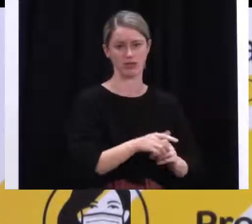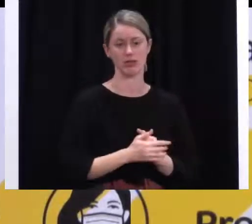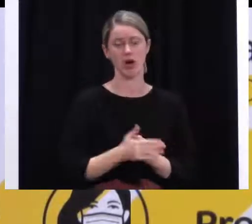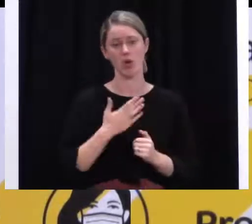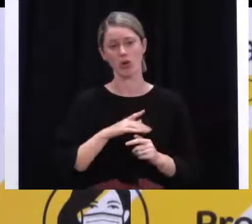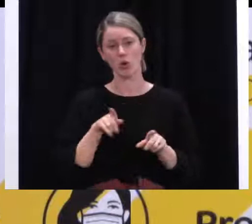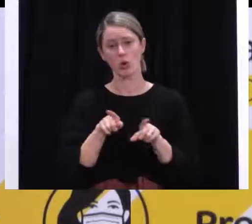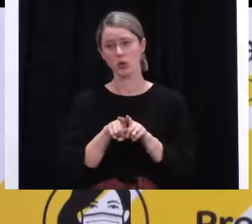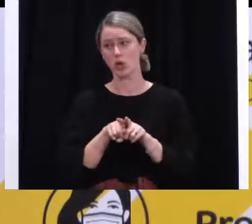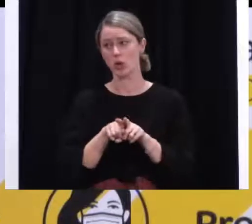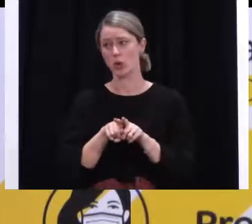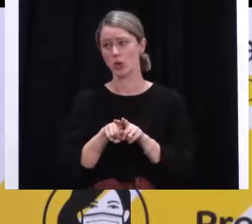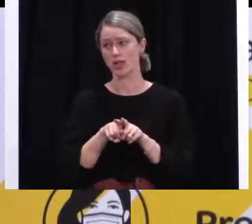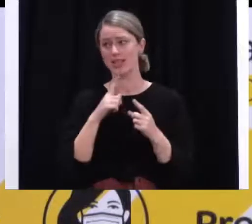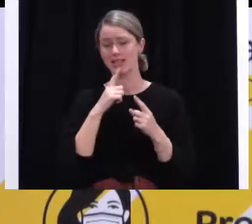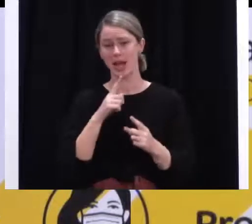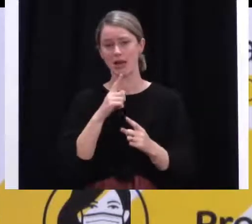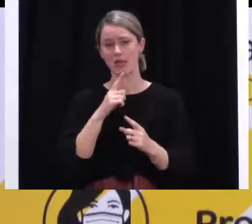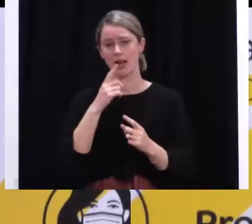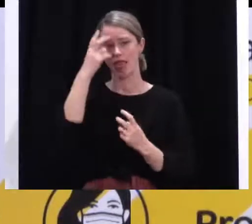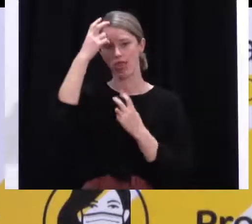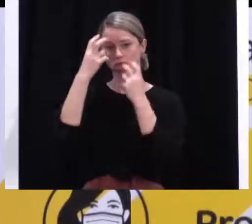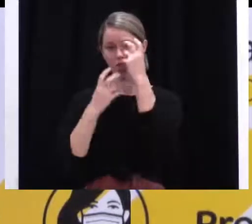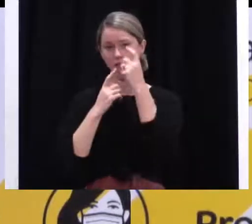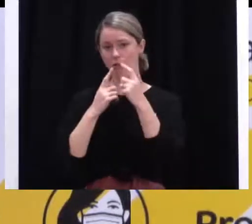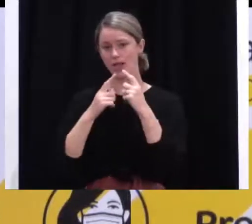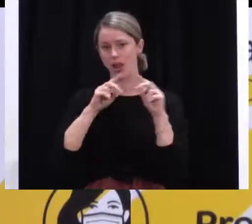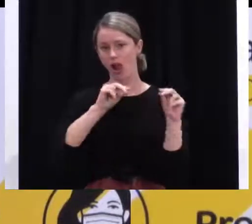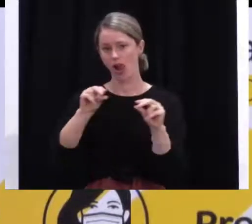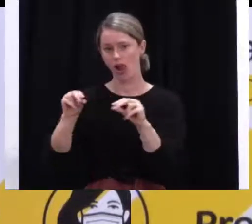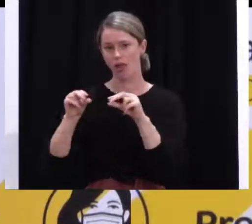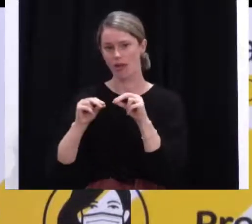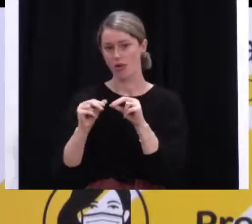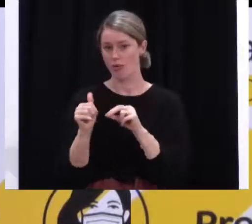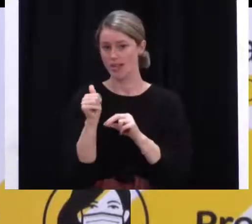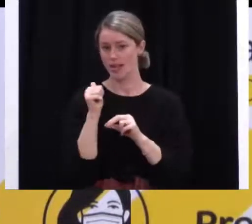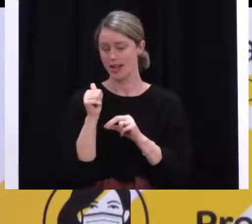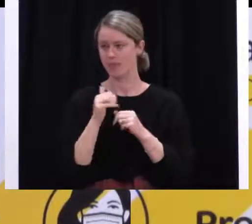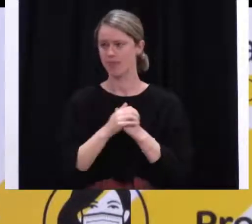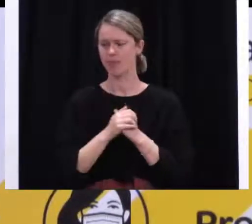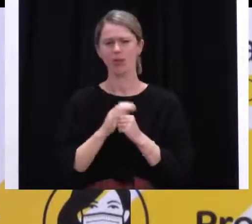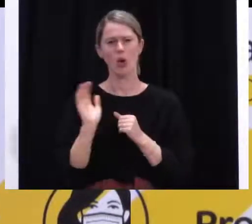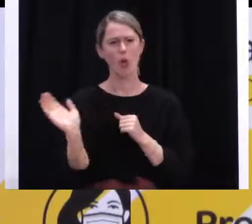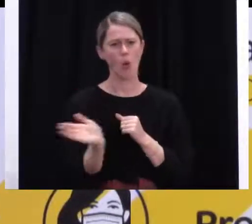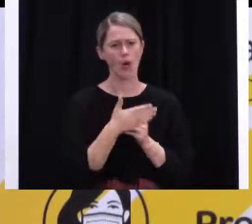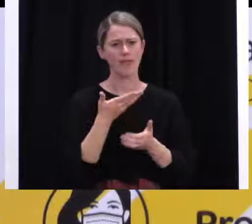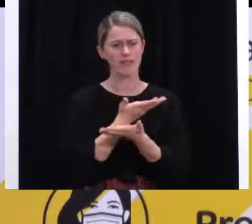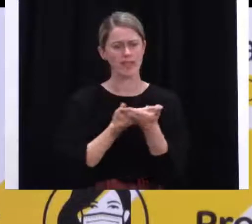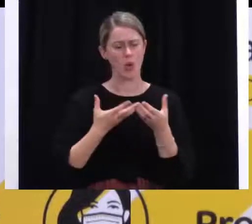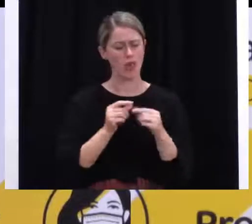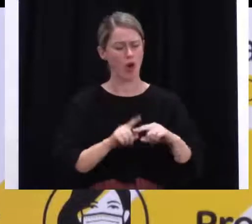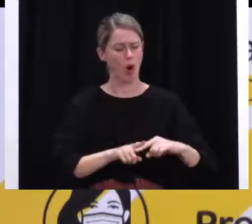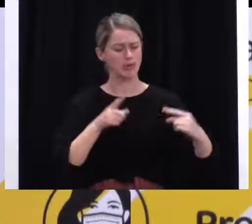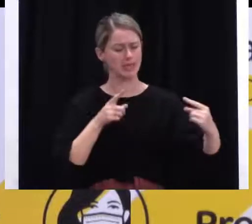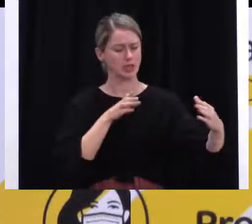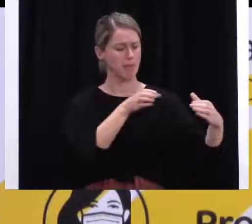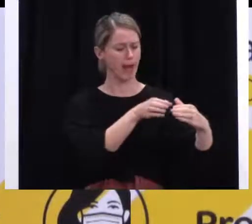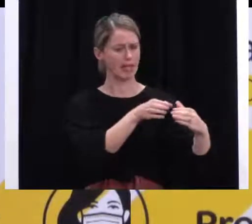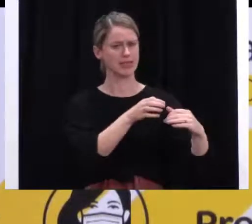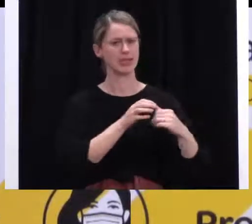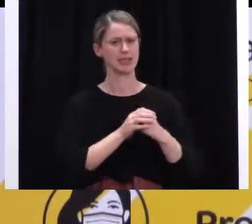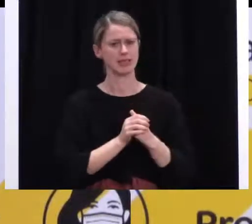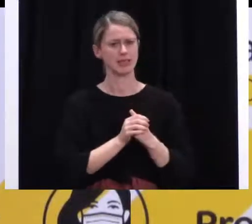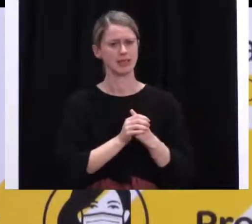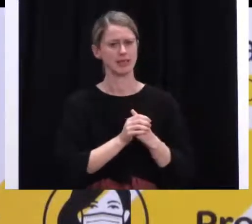to also correct some misinformation that has been circulated in recent days that in all of the discussions with the opposition about that